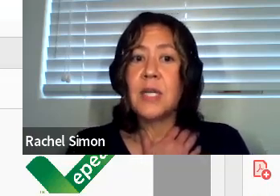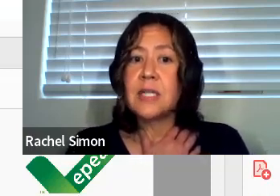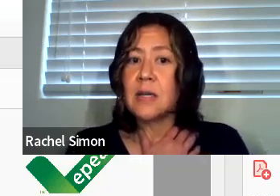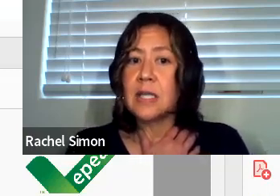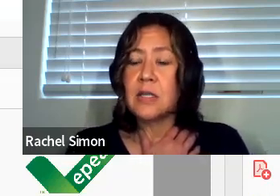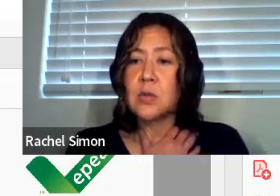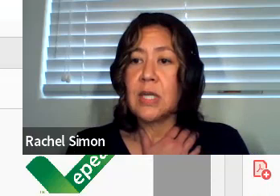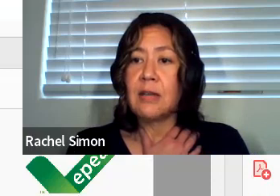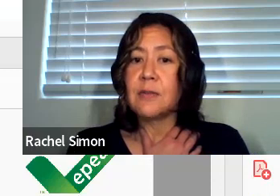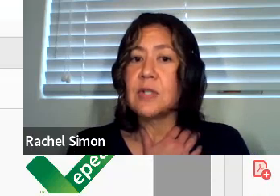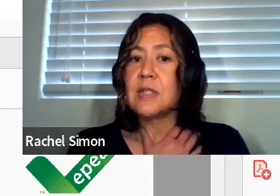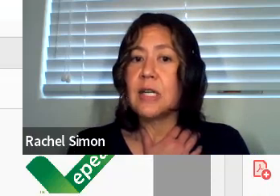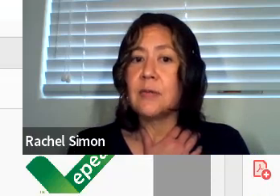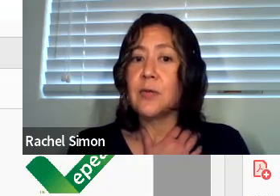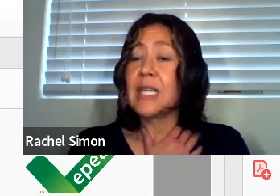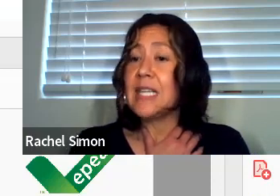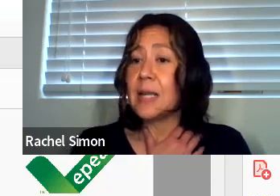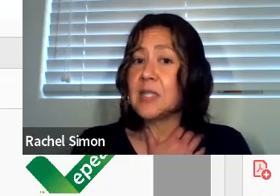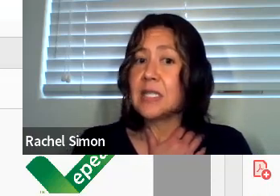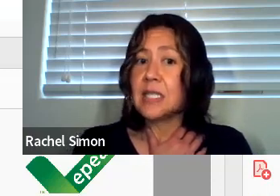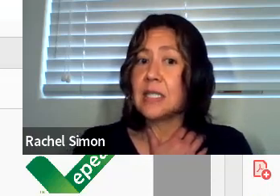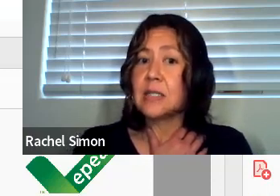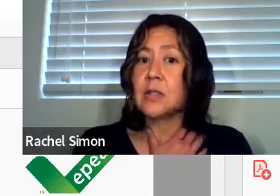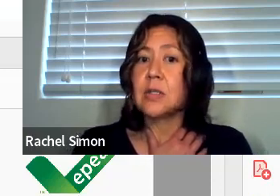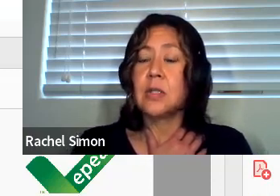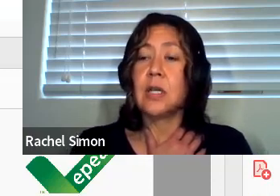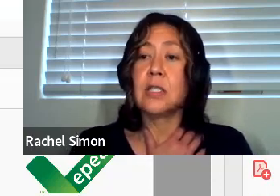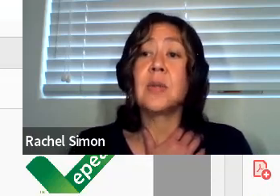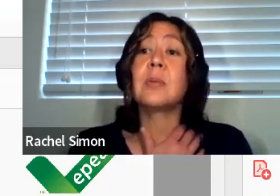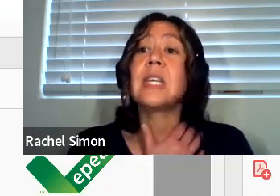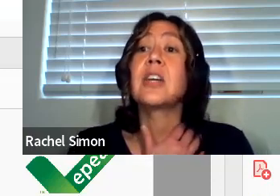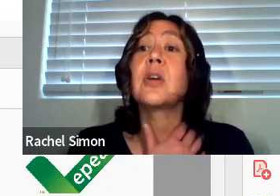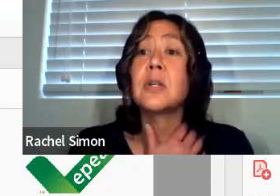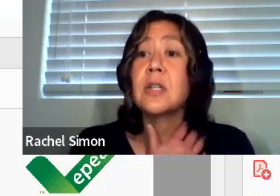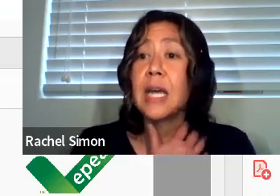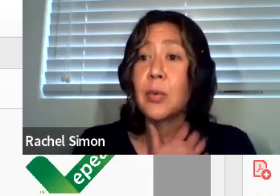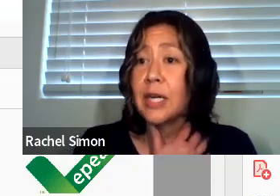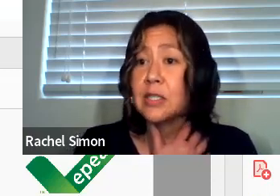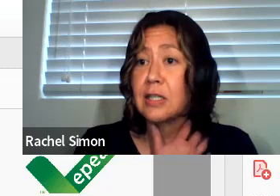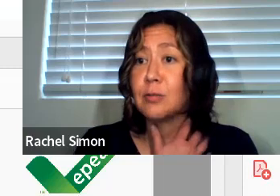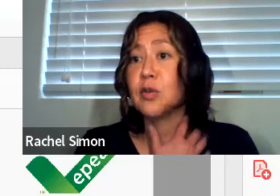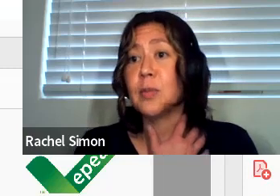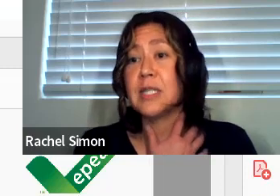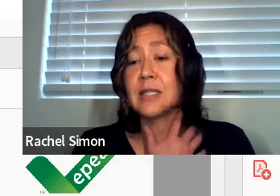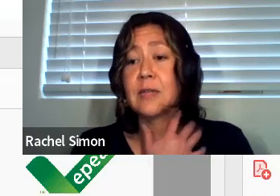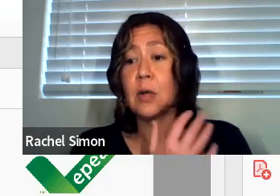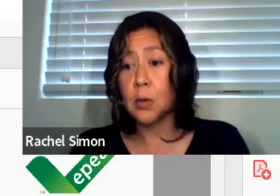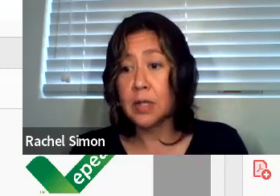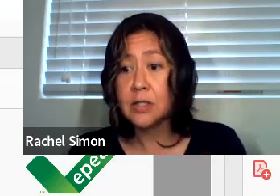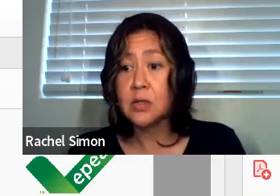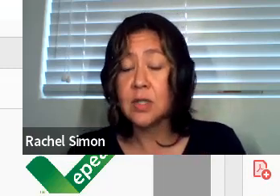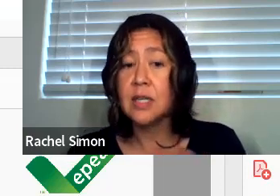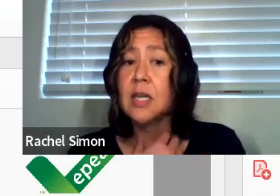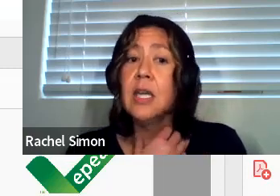it to focus on industry efforts for key substances so that we encourage collaboration and movement as the